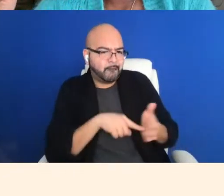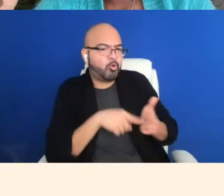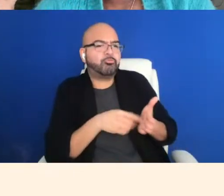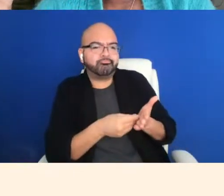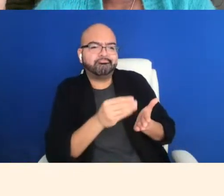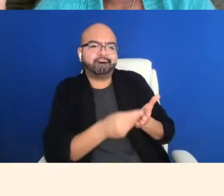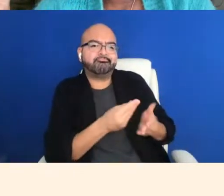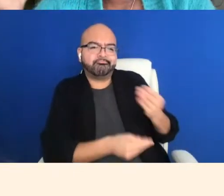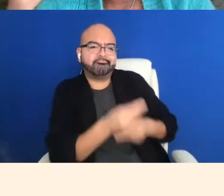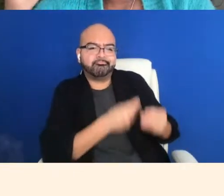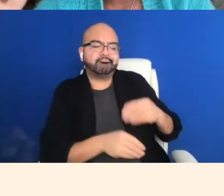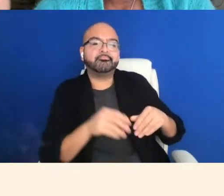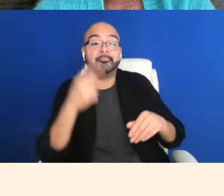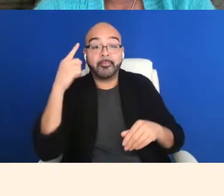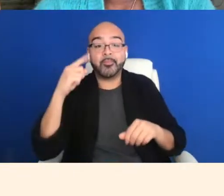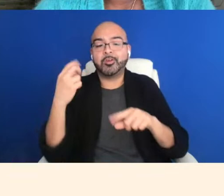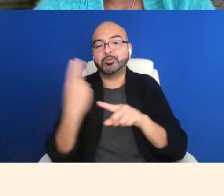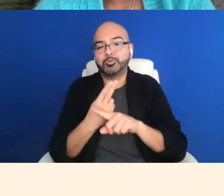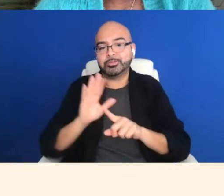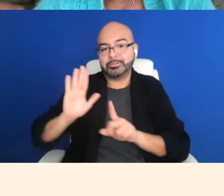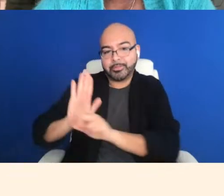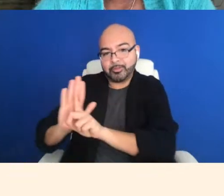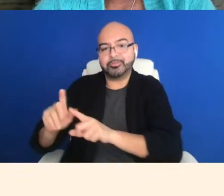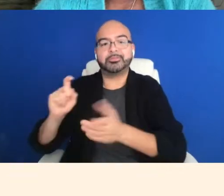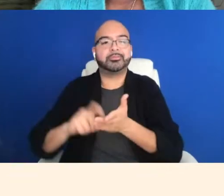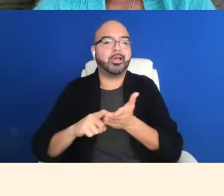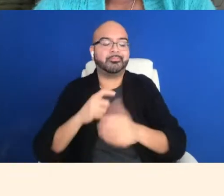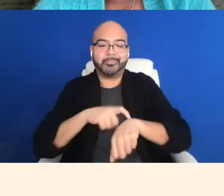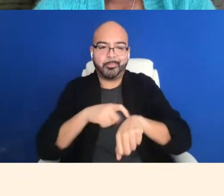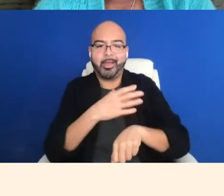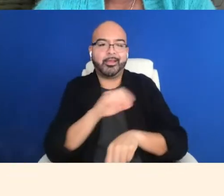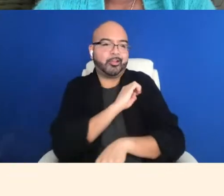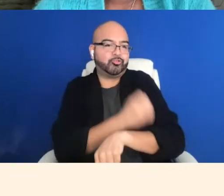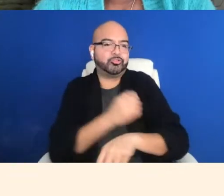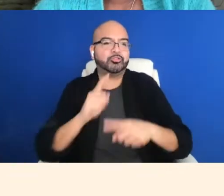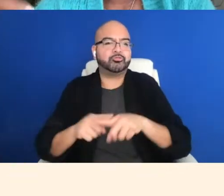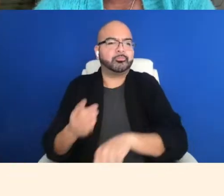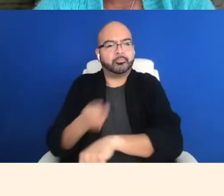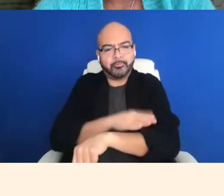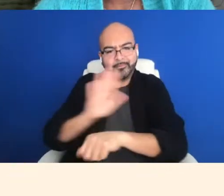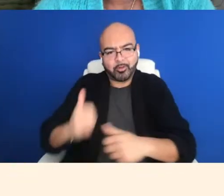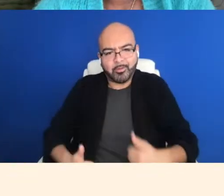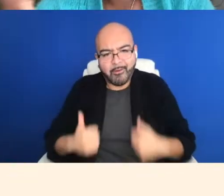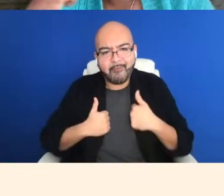use their time and energy to make other interventions on their life, on their culture, and